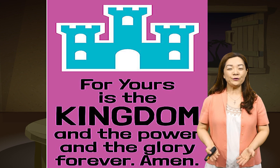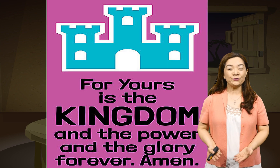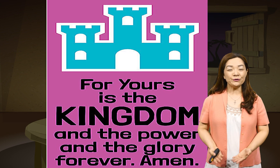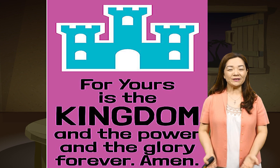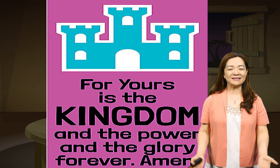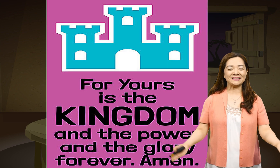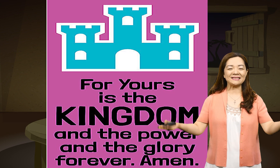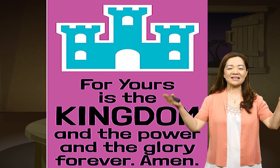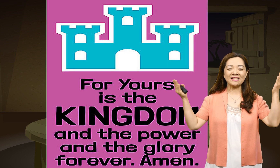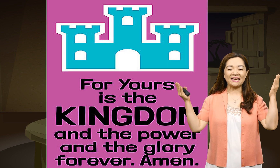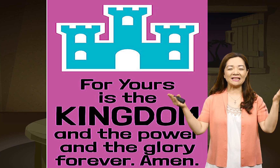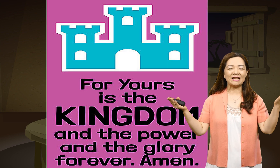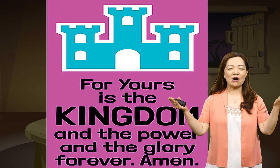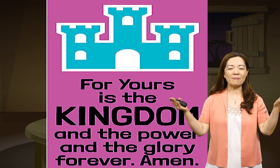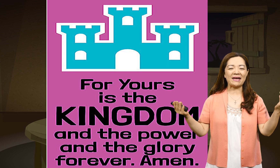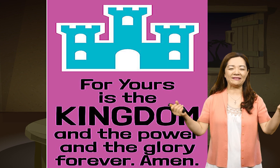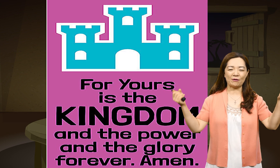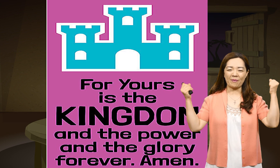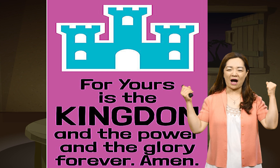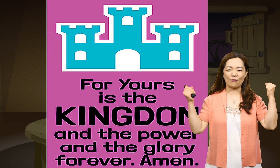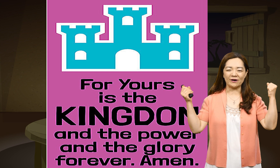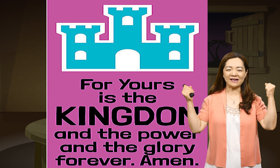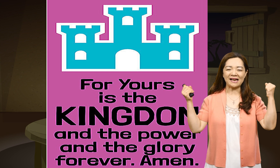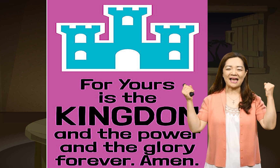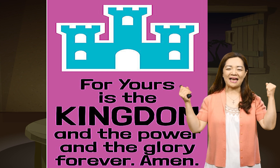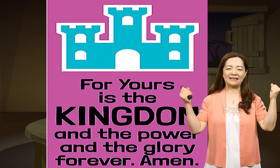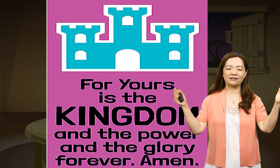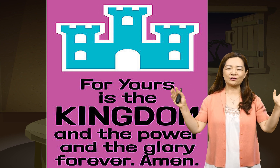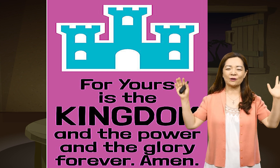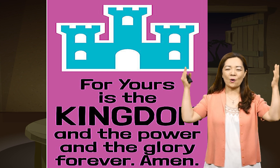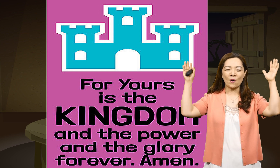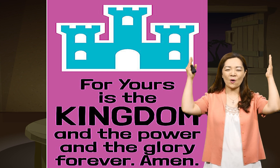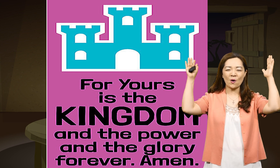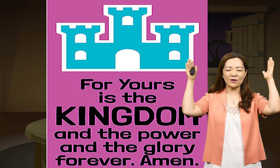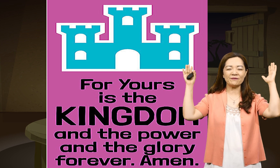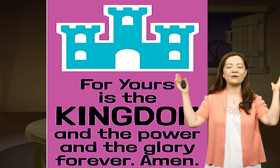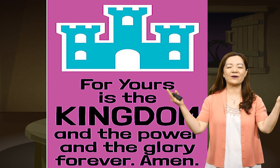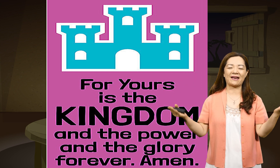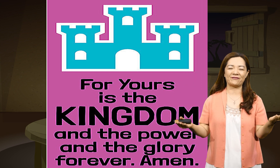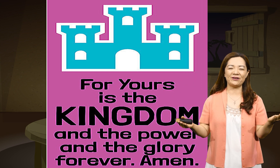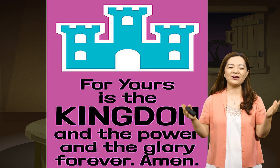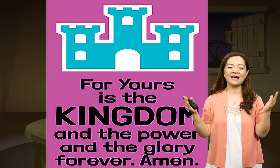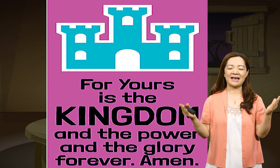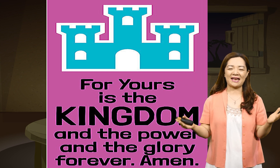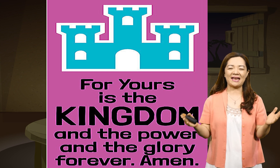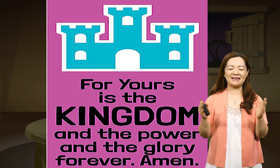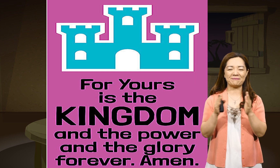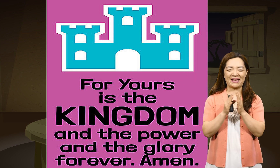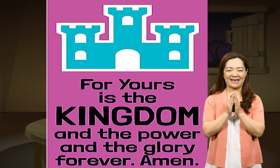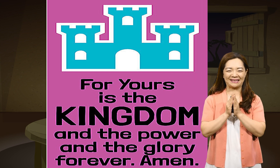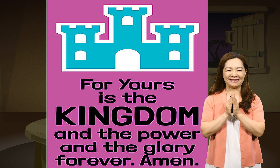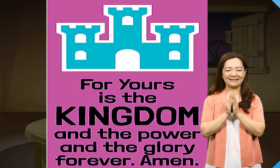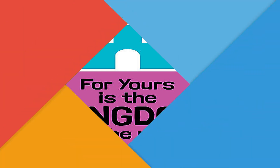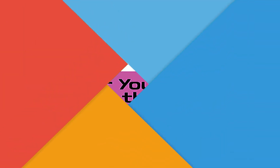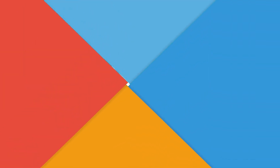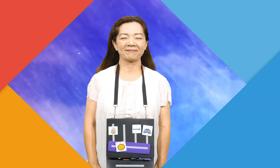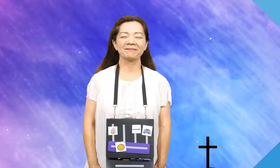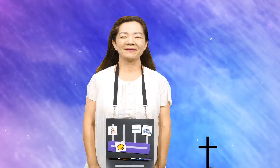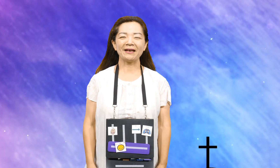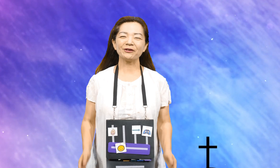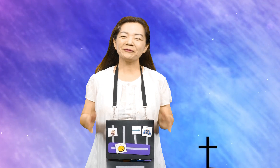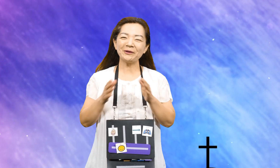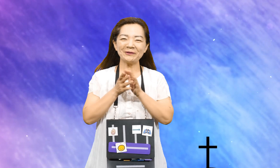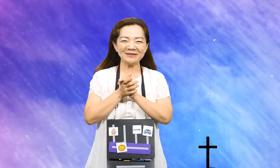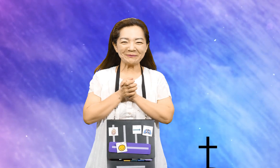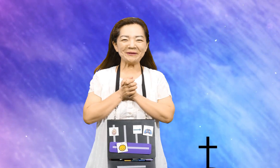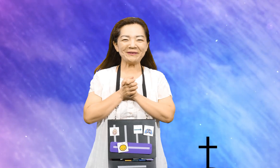For yours is the kingdom and the power and the glory forever. Amen.